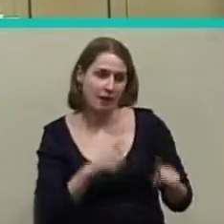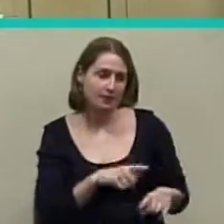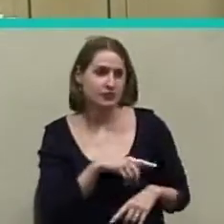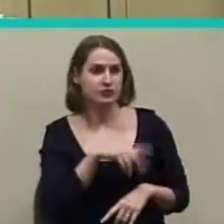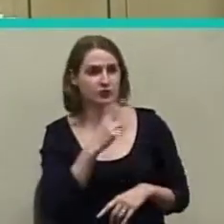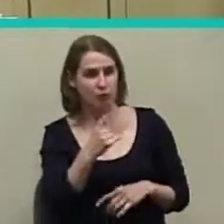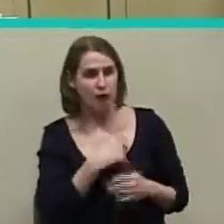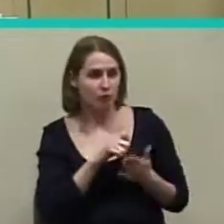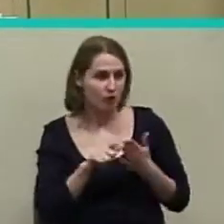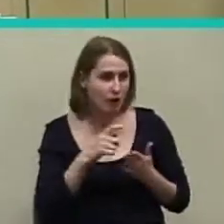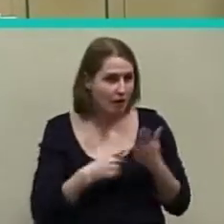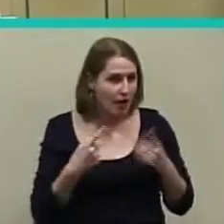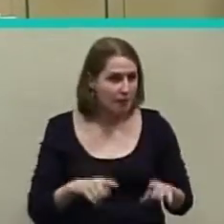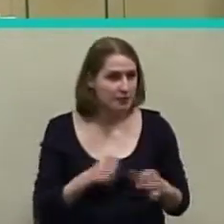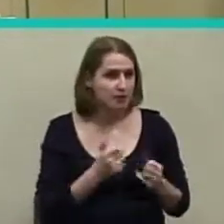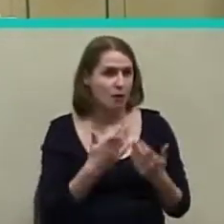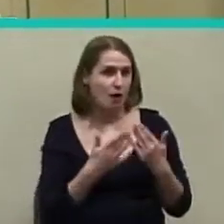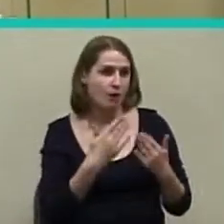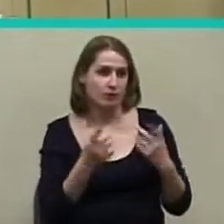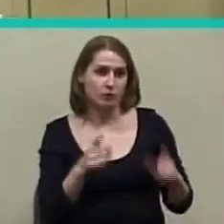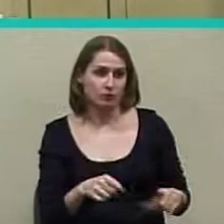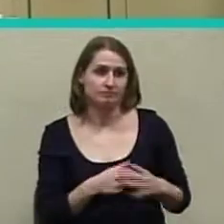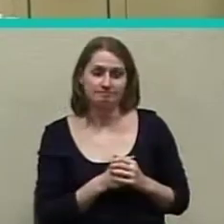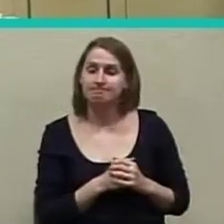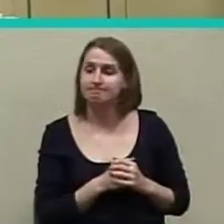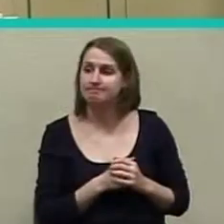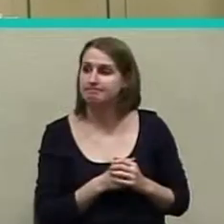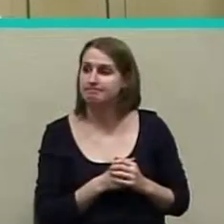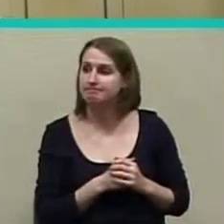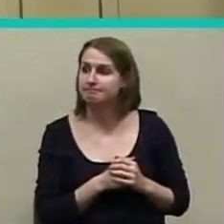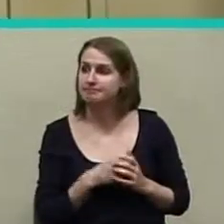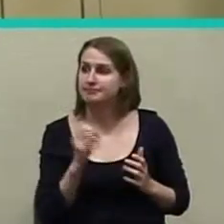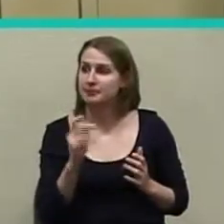just however it peels out. Okay.